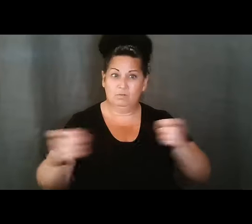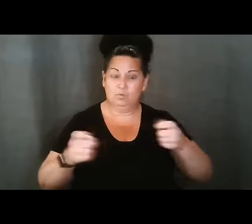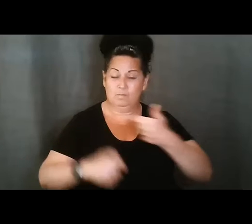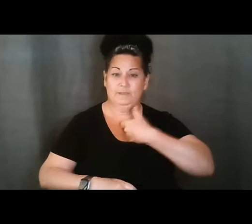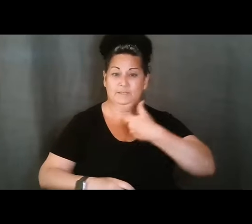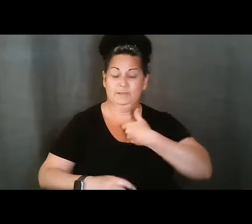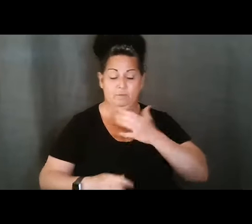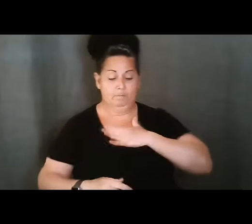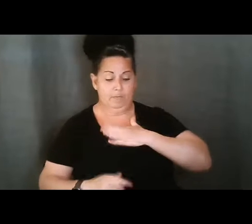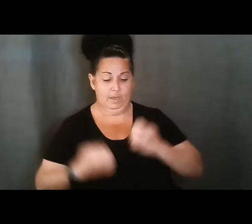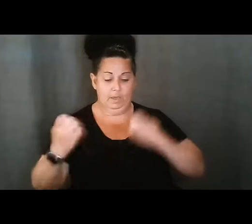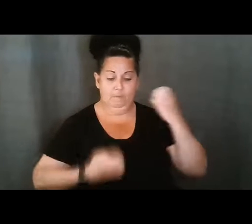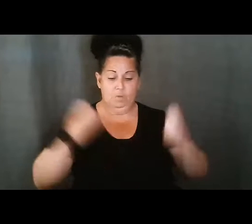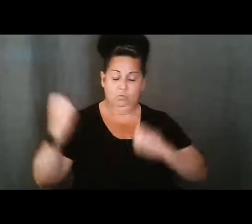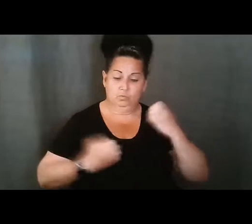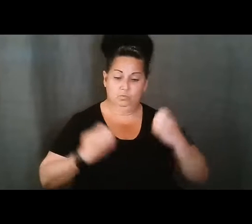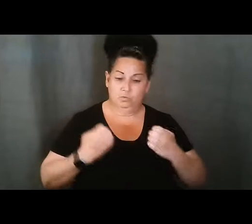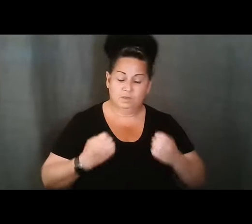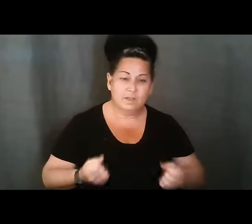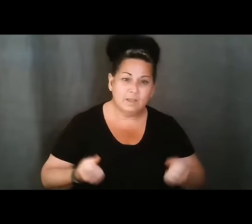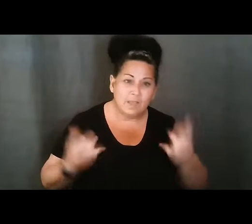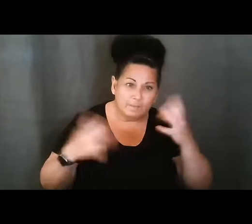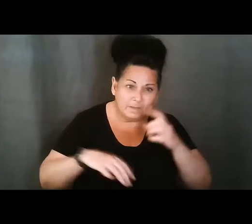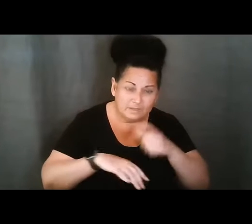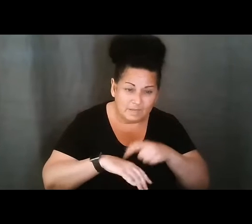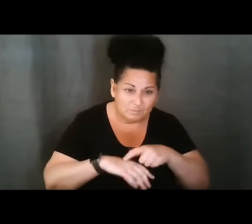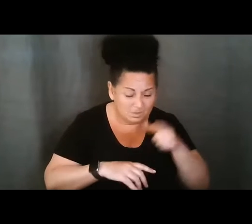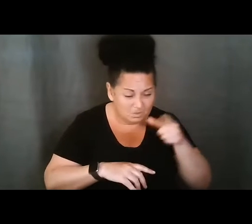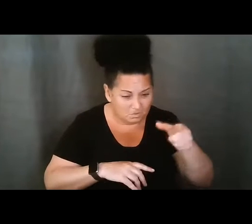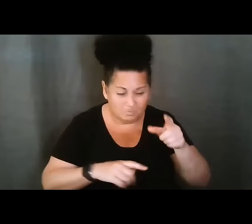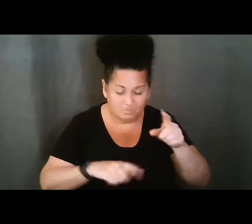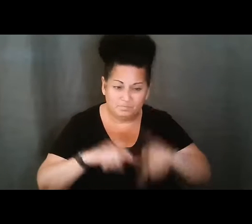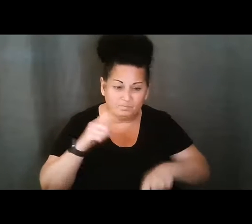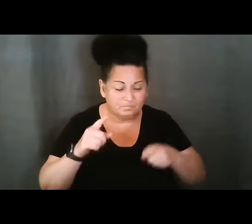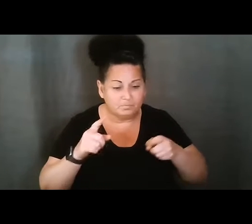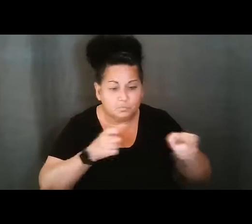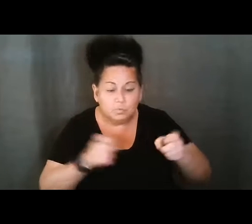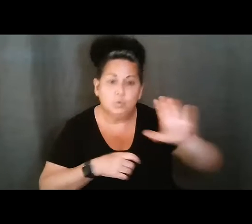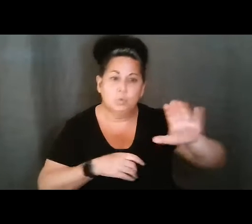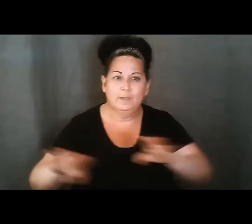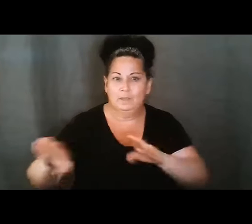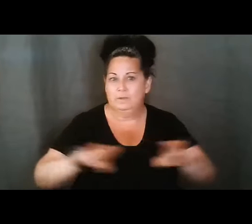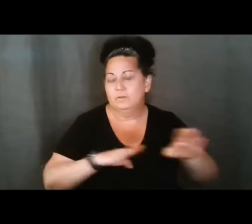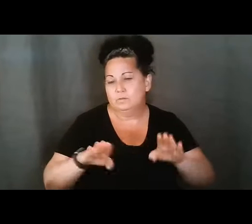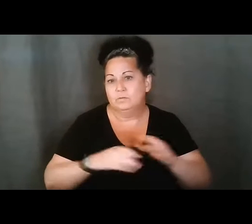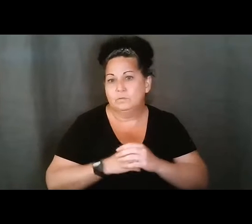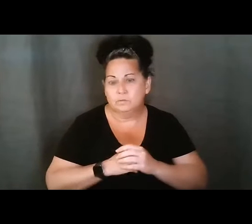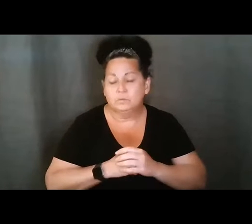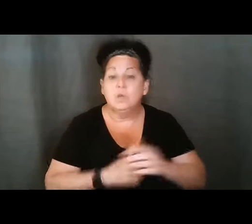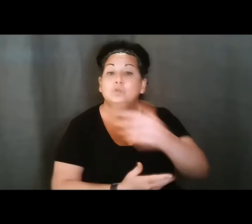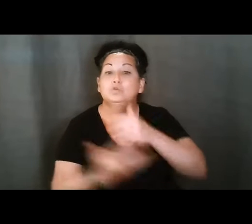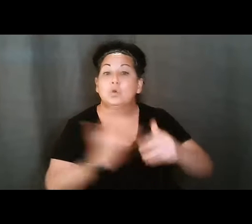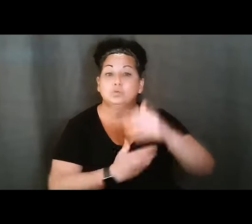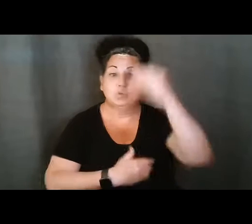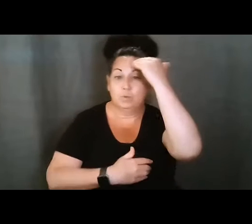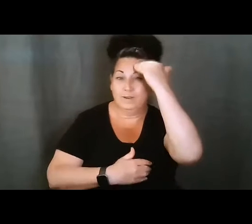and your behavior was less than becoming? If you did that on your job, you would probably be terminated. Social awareness. Other people